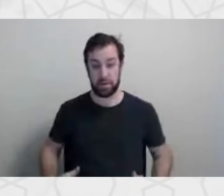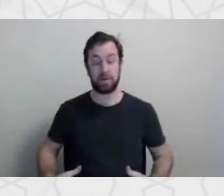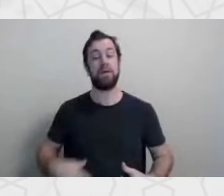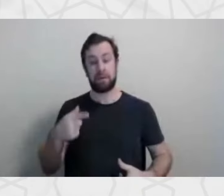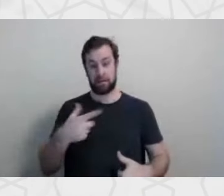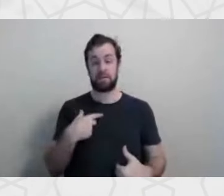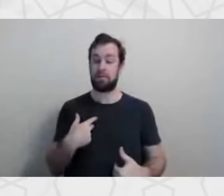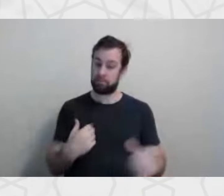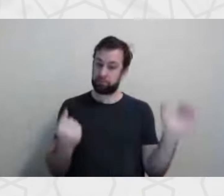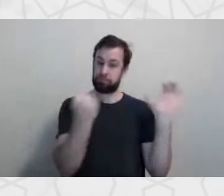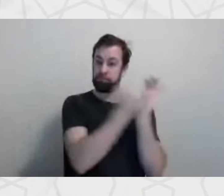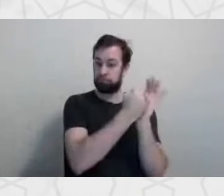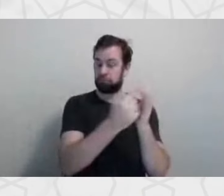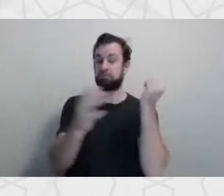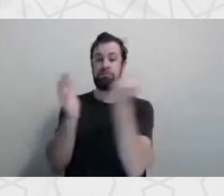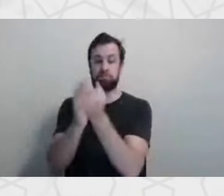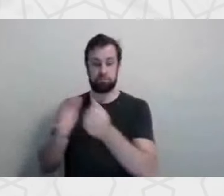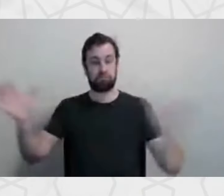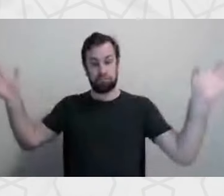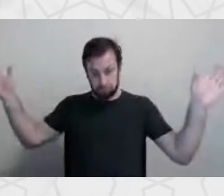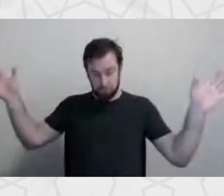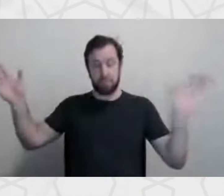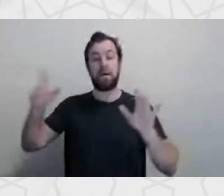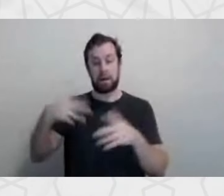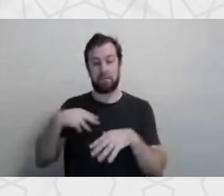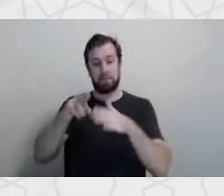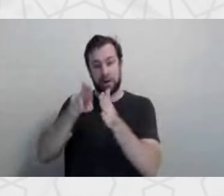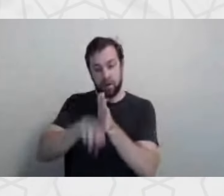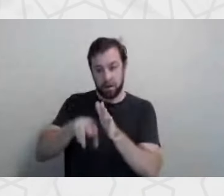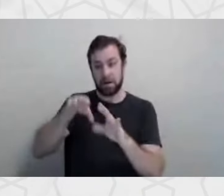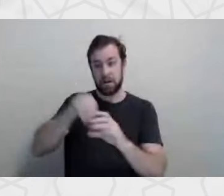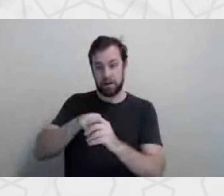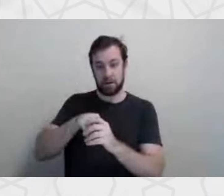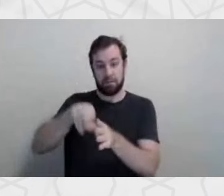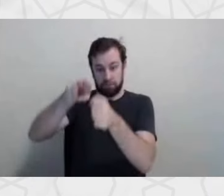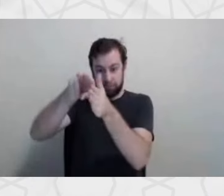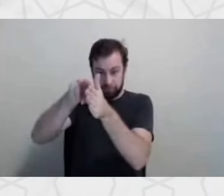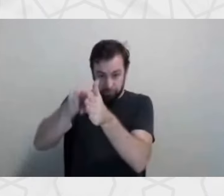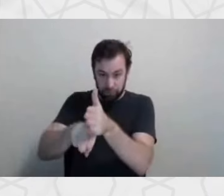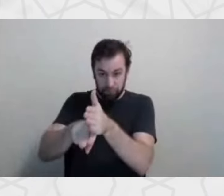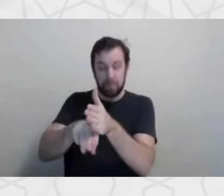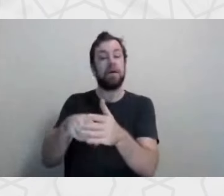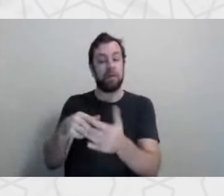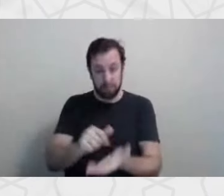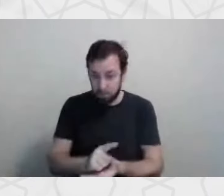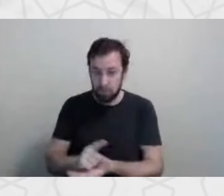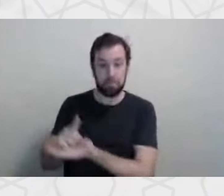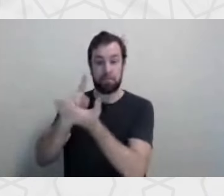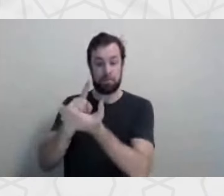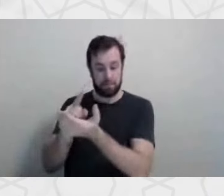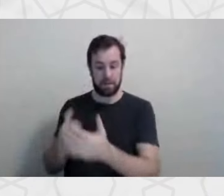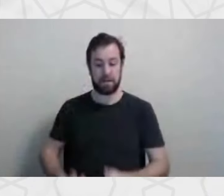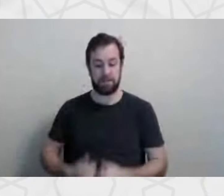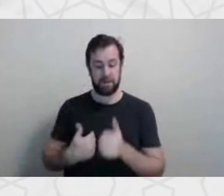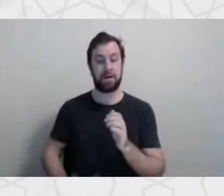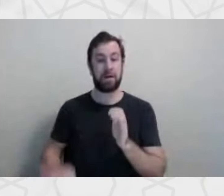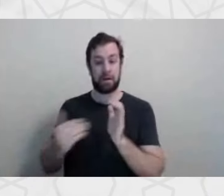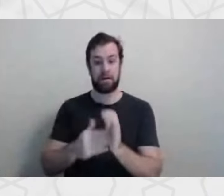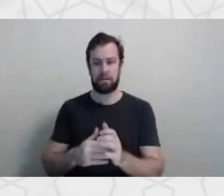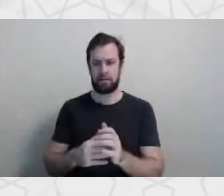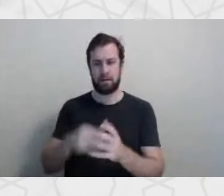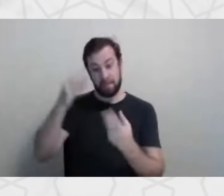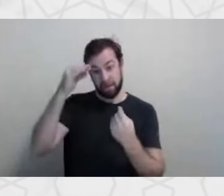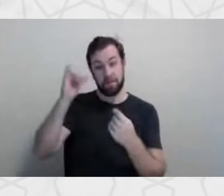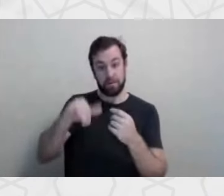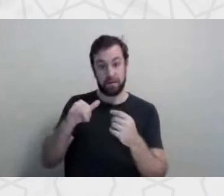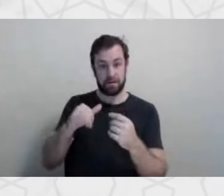tomb. He was resurrected. Now think about this. This is before the time of Jesus. That was